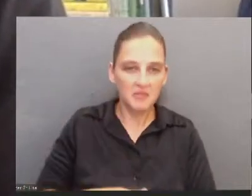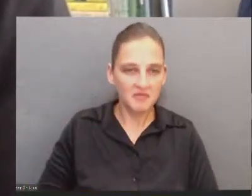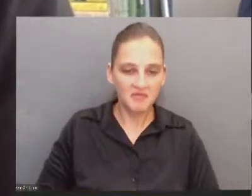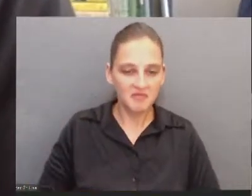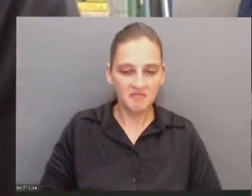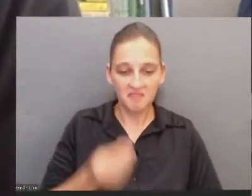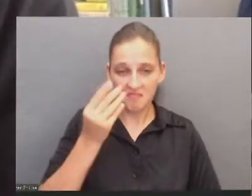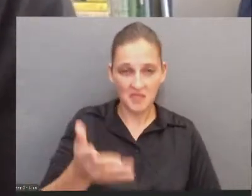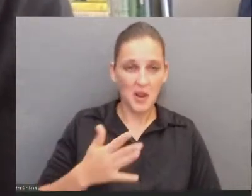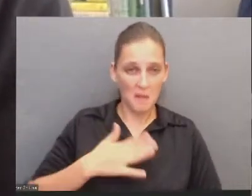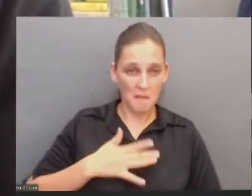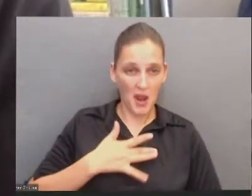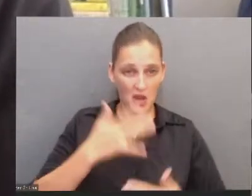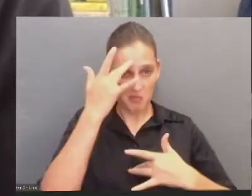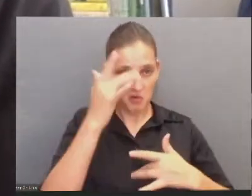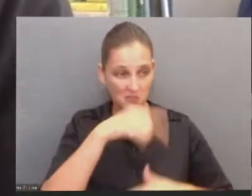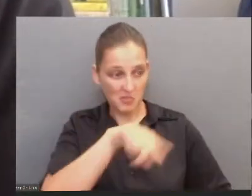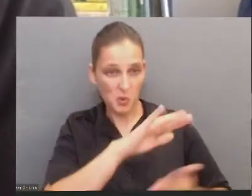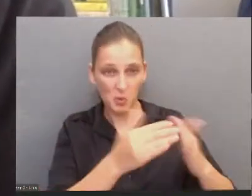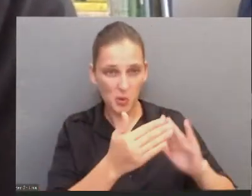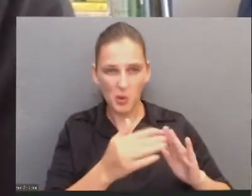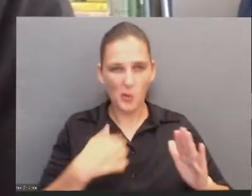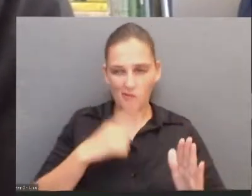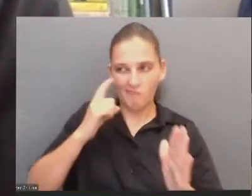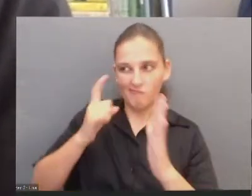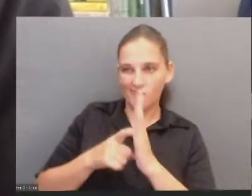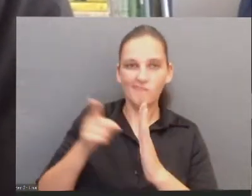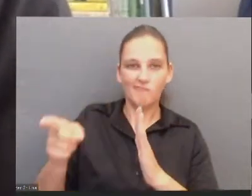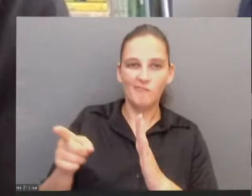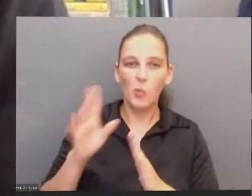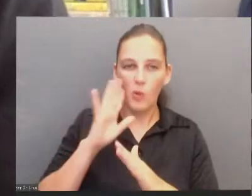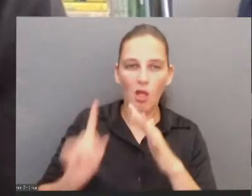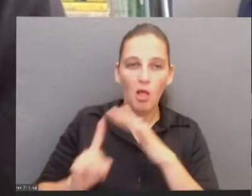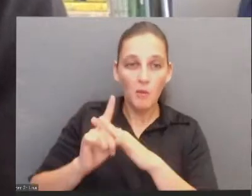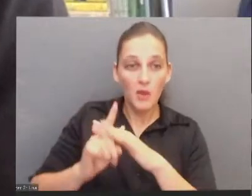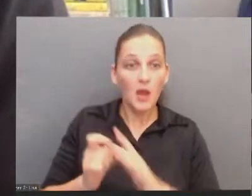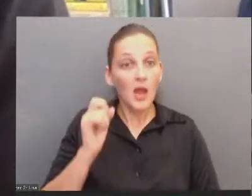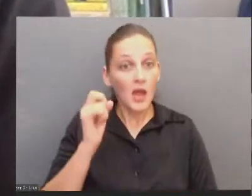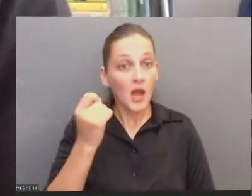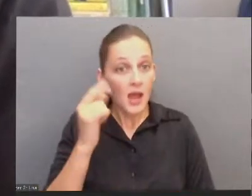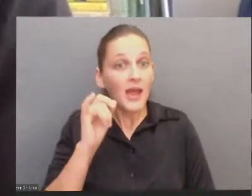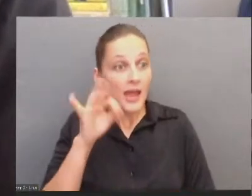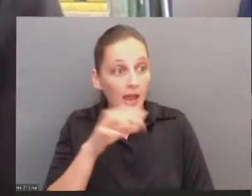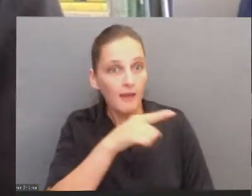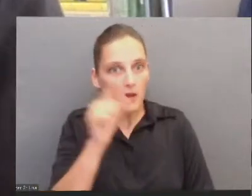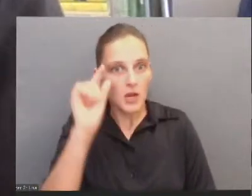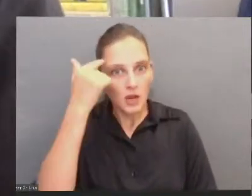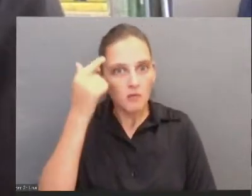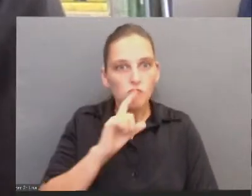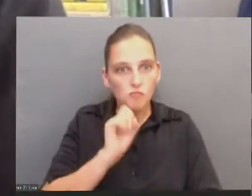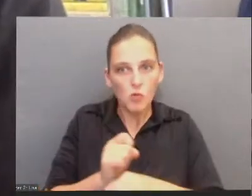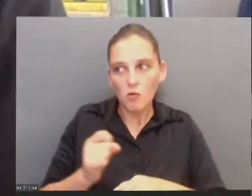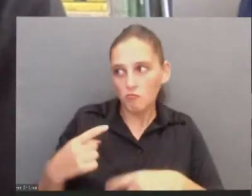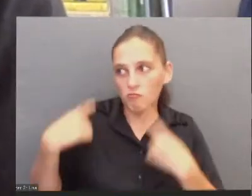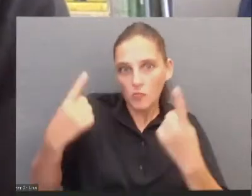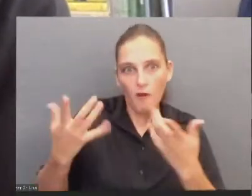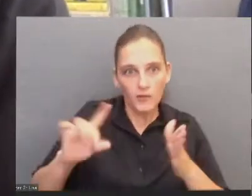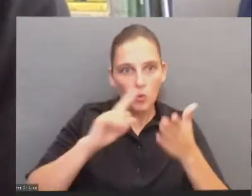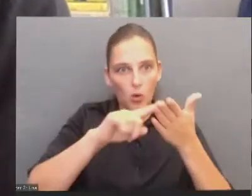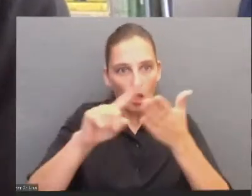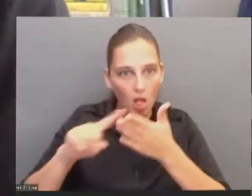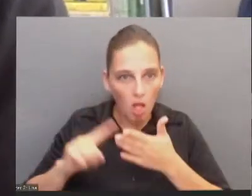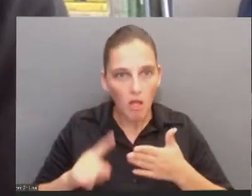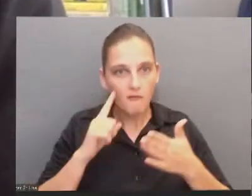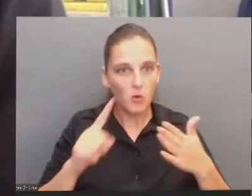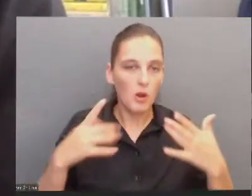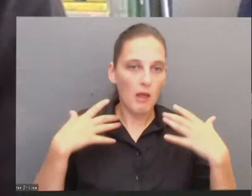away. If the government had invested resources, research, healthcare, and social services for people with ME 40 years ago, we